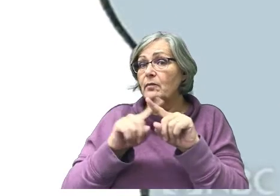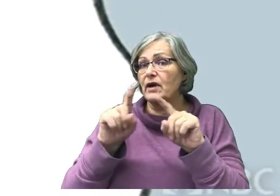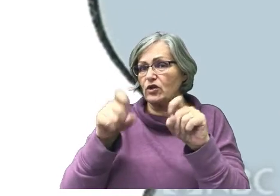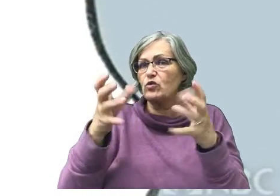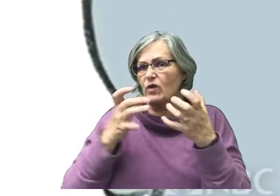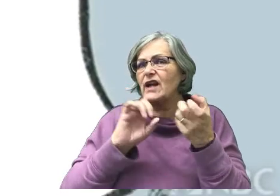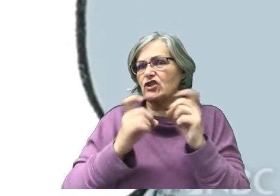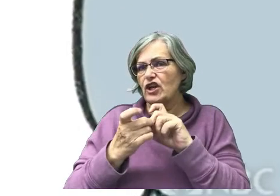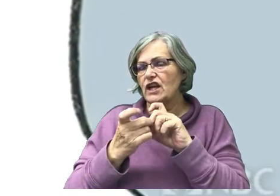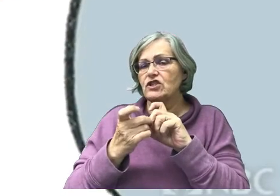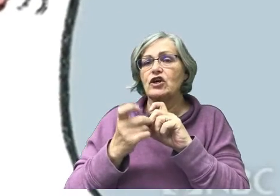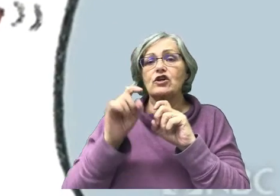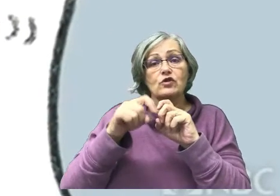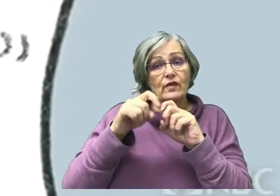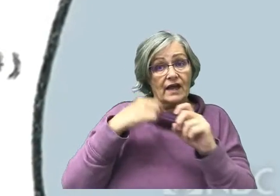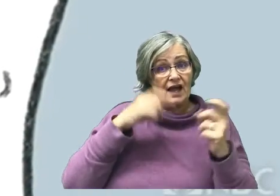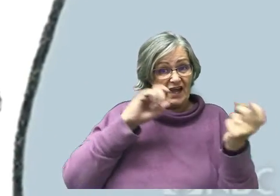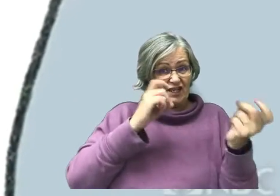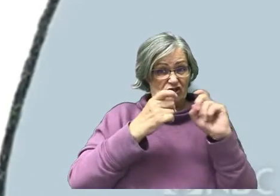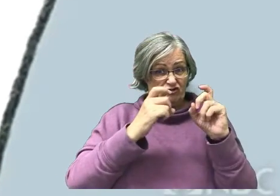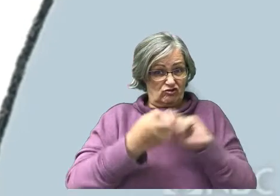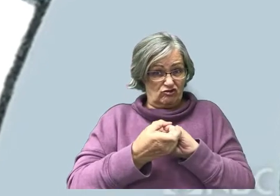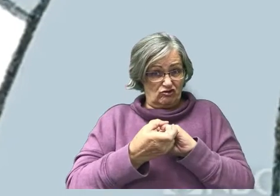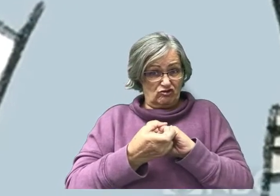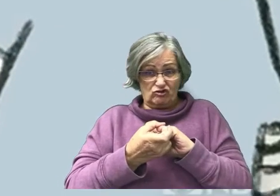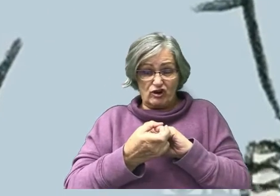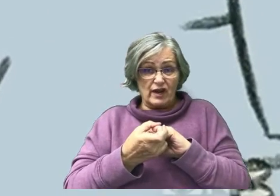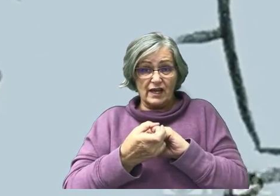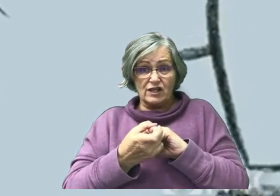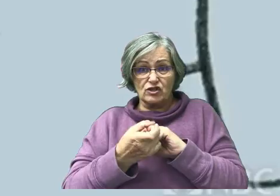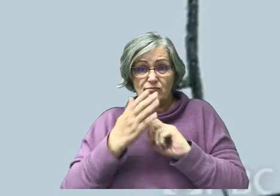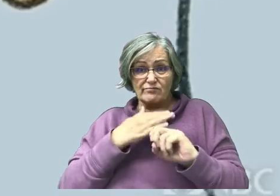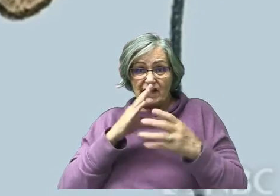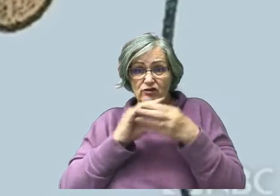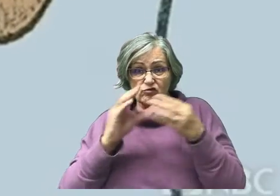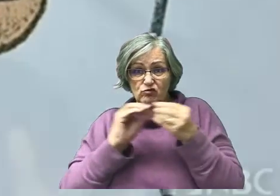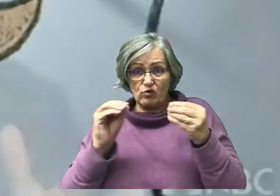in that pothole and I make sure I put up that stop sign and I change the angle of the road